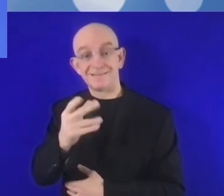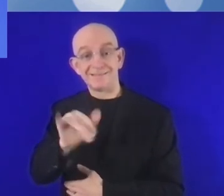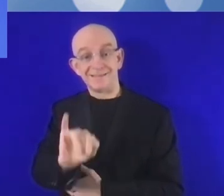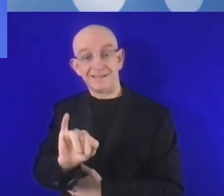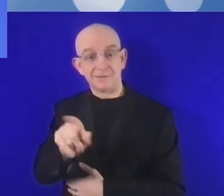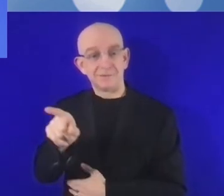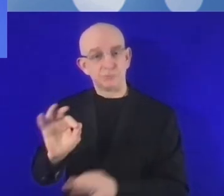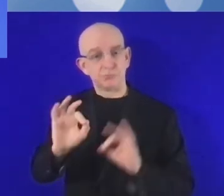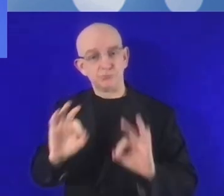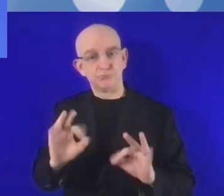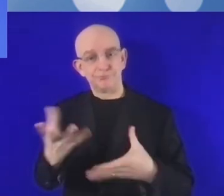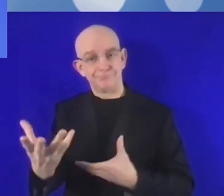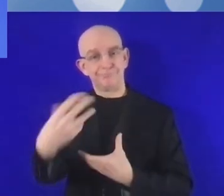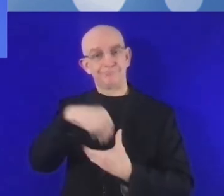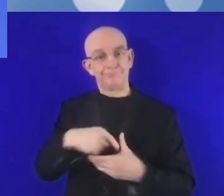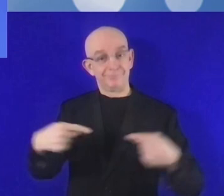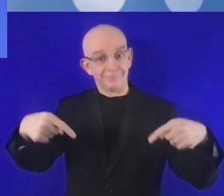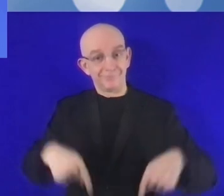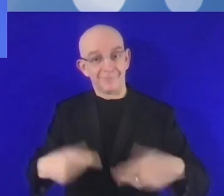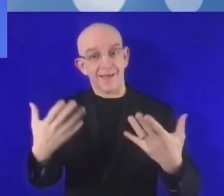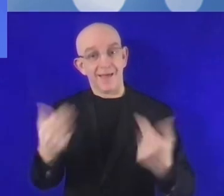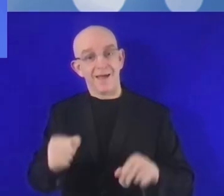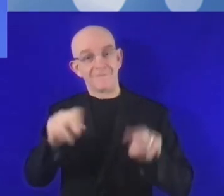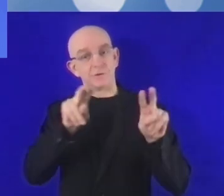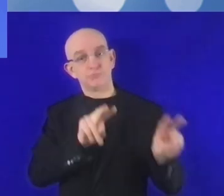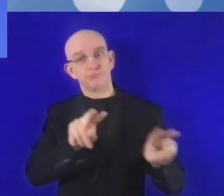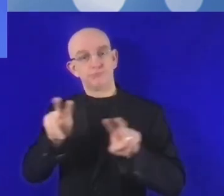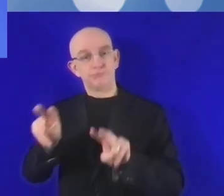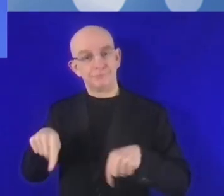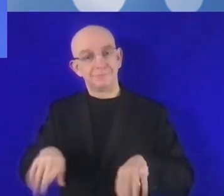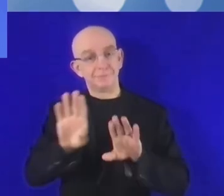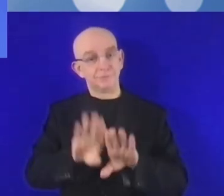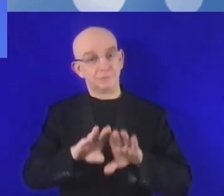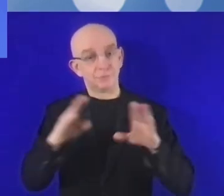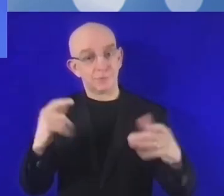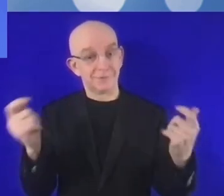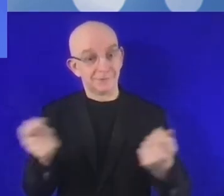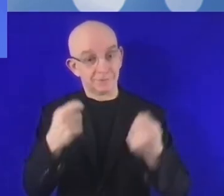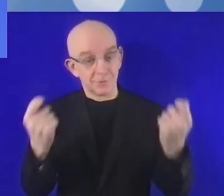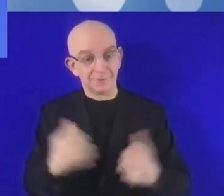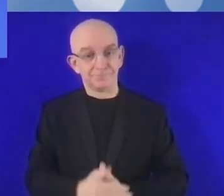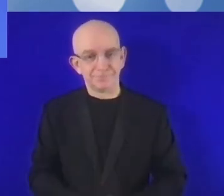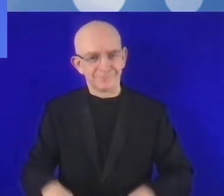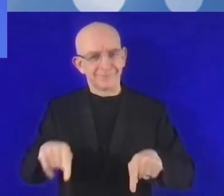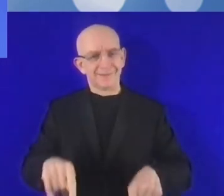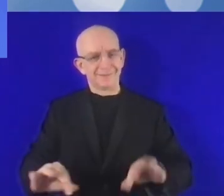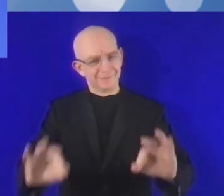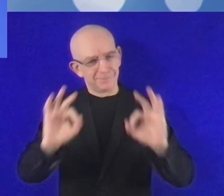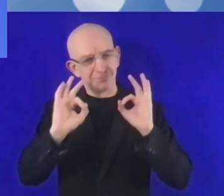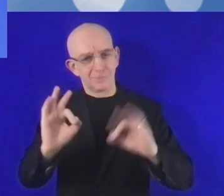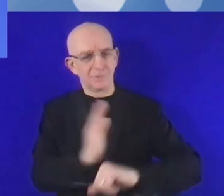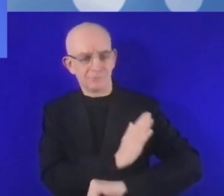United is timelier than ever as we continue to witness how the COVID-19